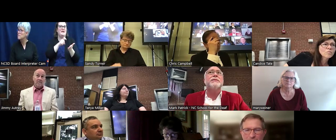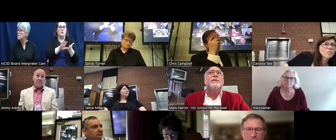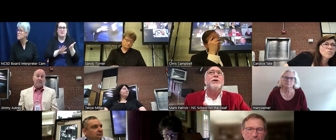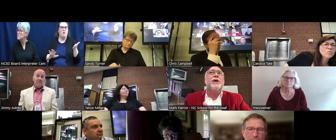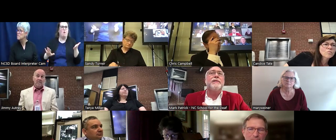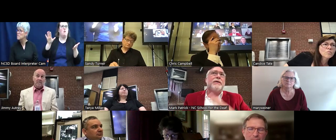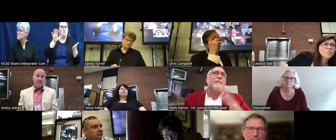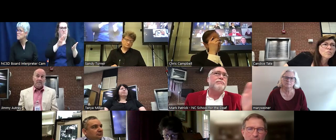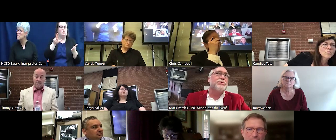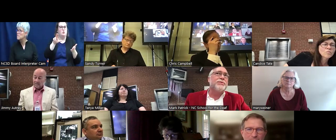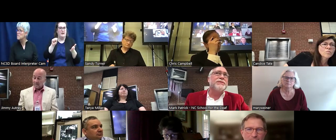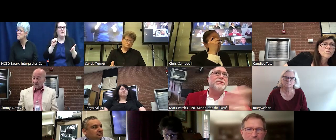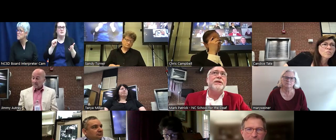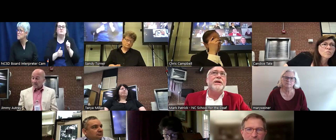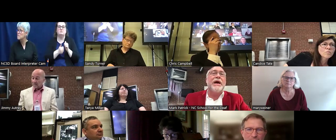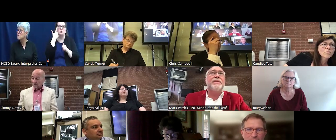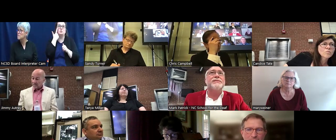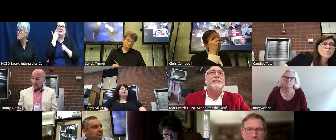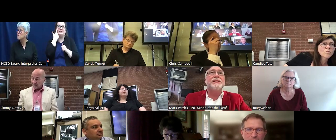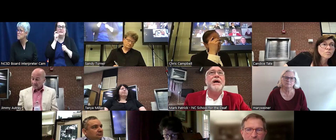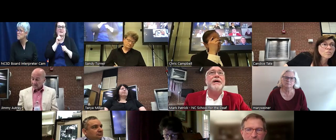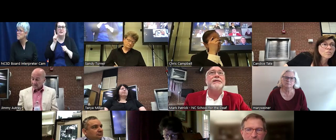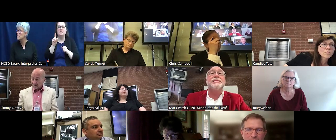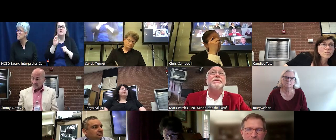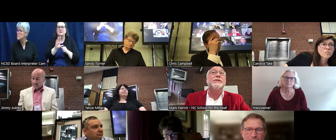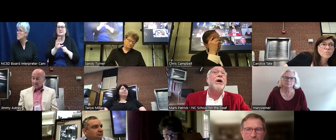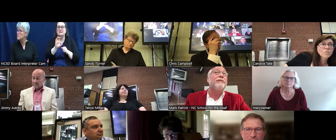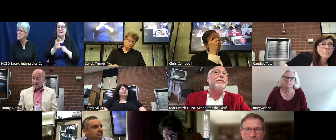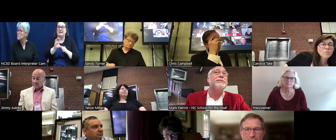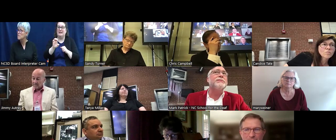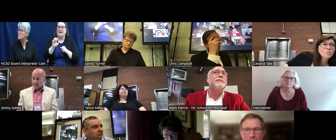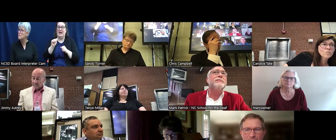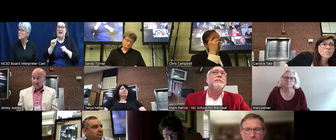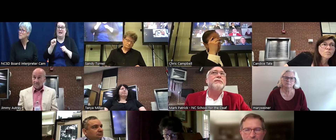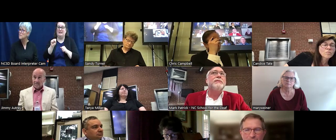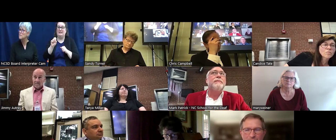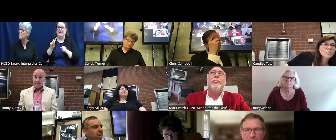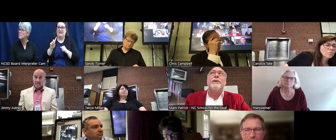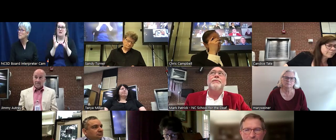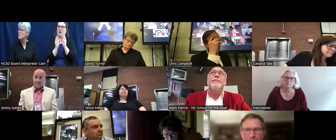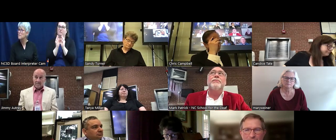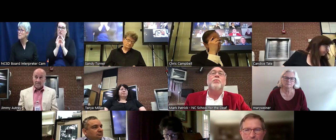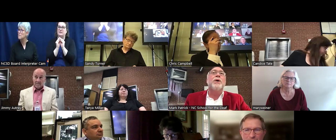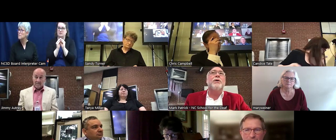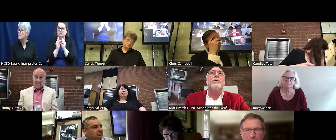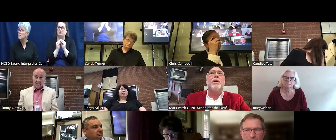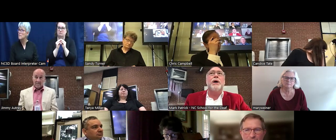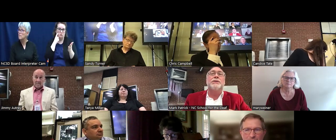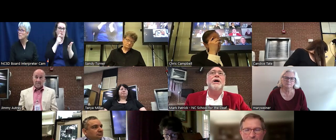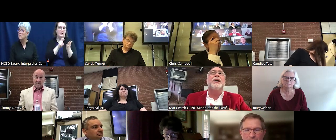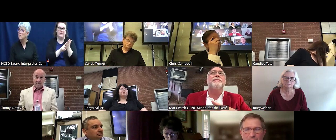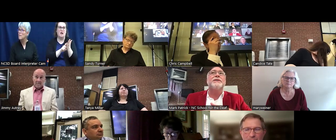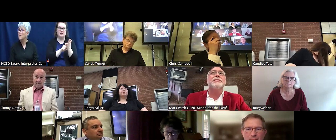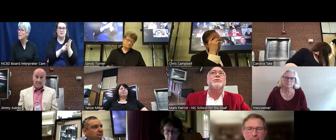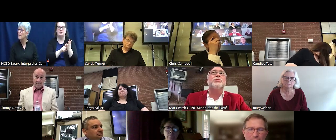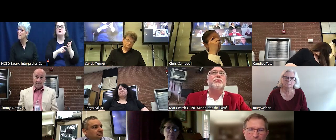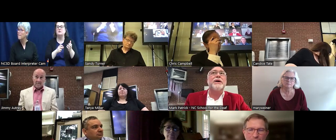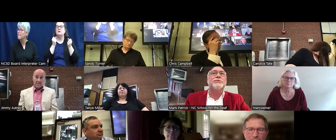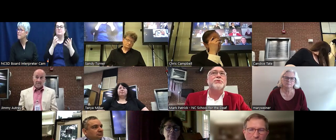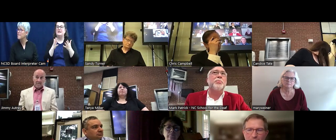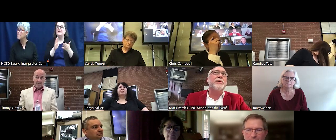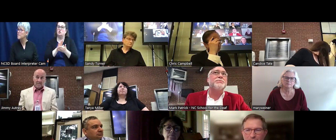States, most recently at the CEASD conference, where a lot of the